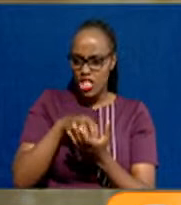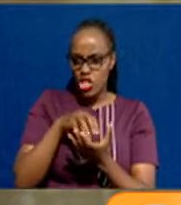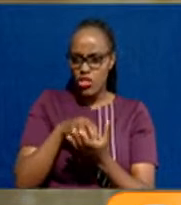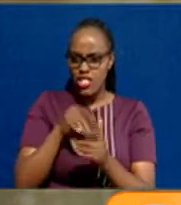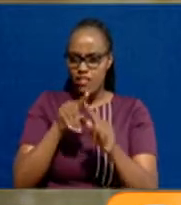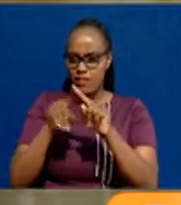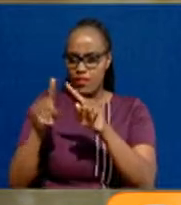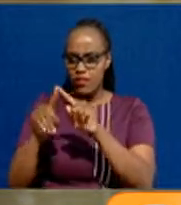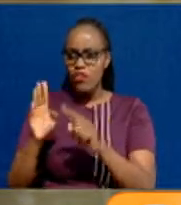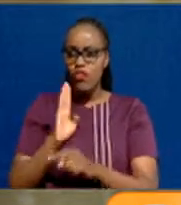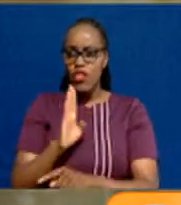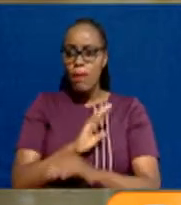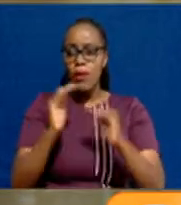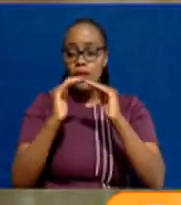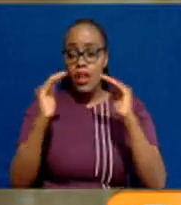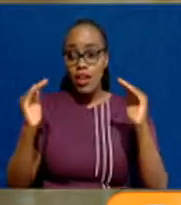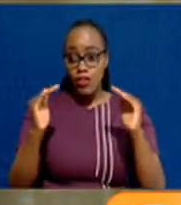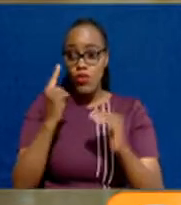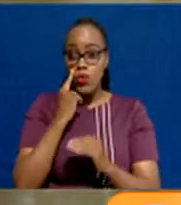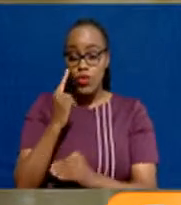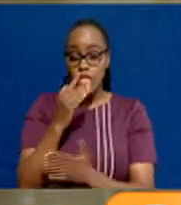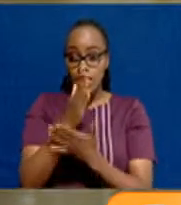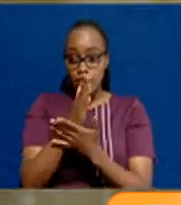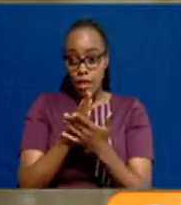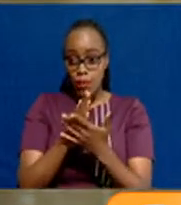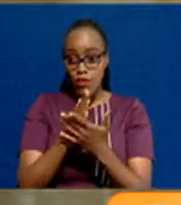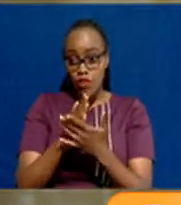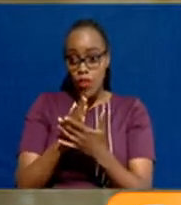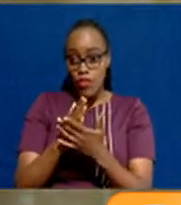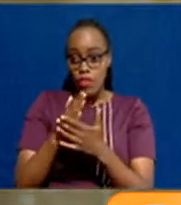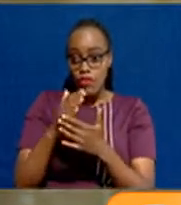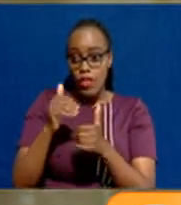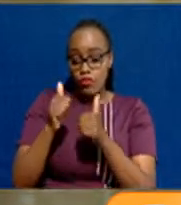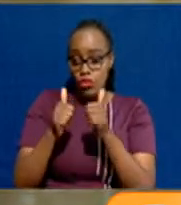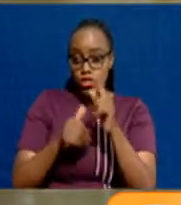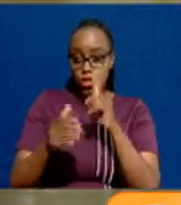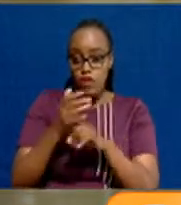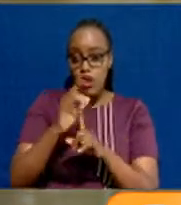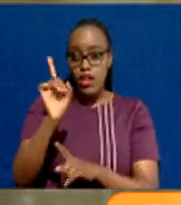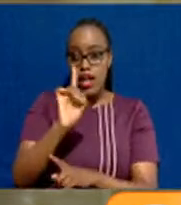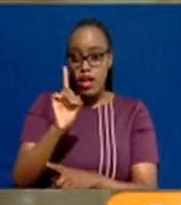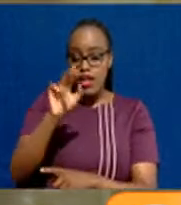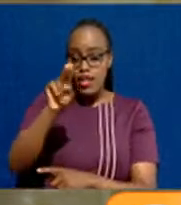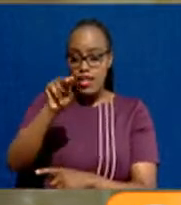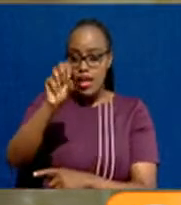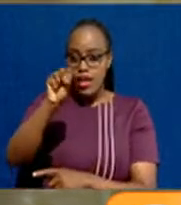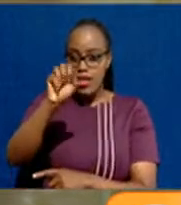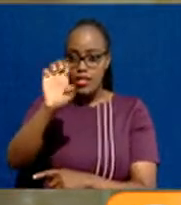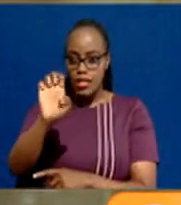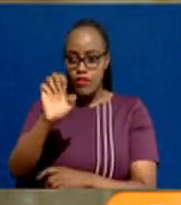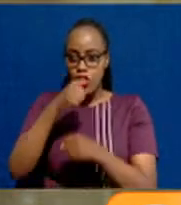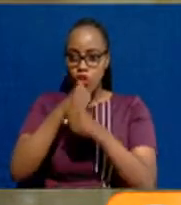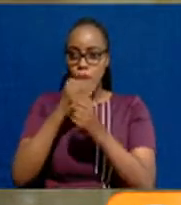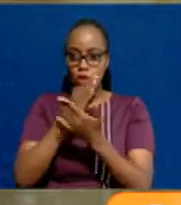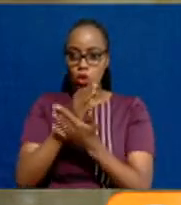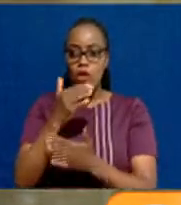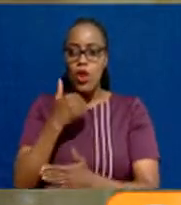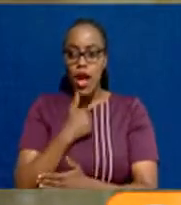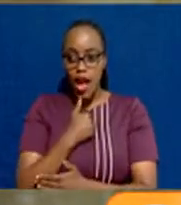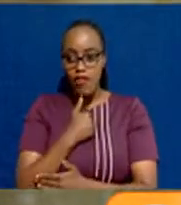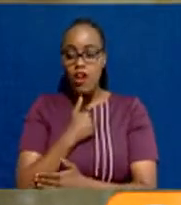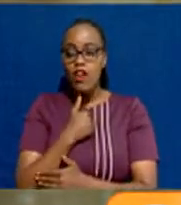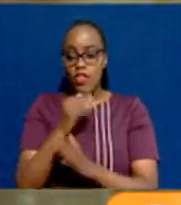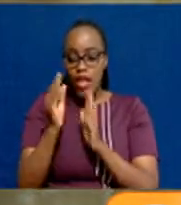from the board level, and you saw some of the wins that I have made with the Nairobi Securities Exchange to ensure that we have the